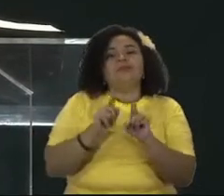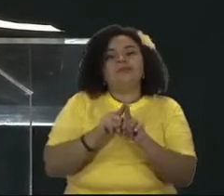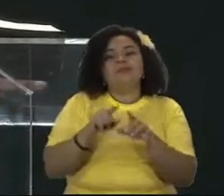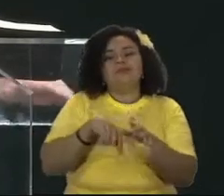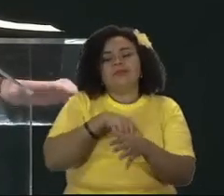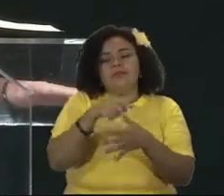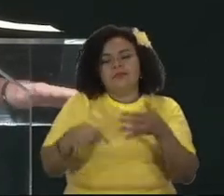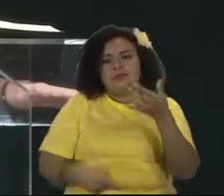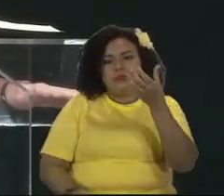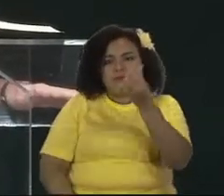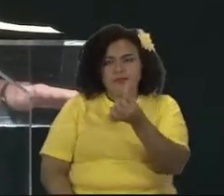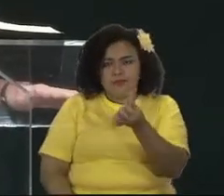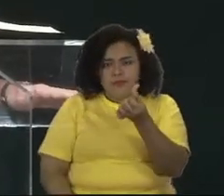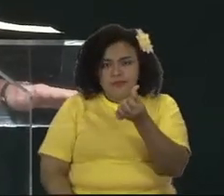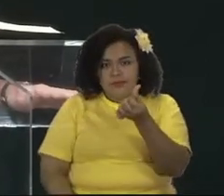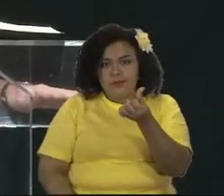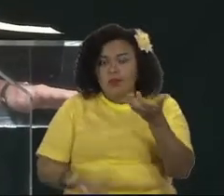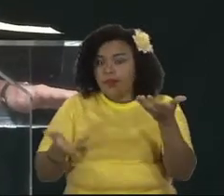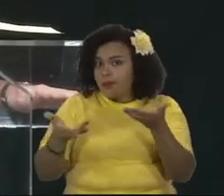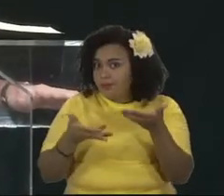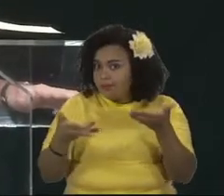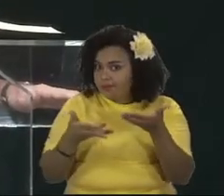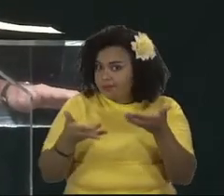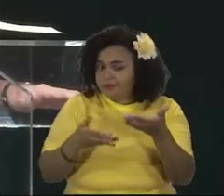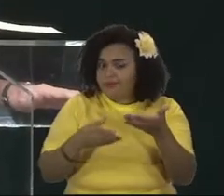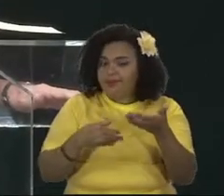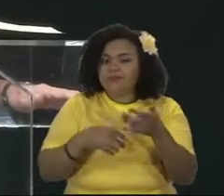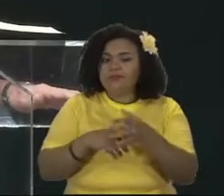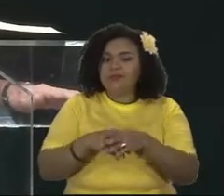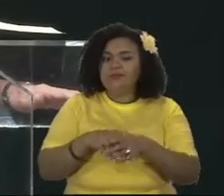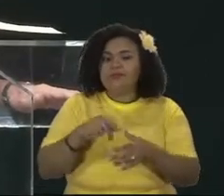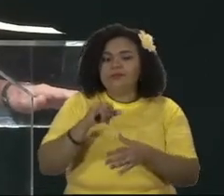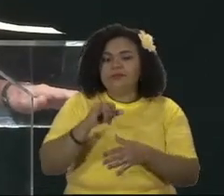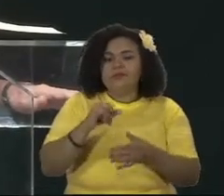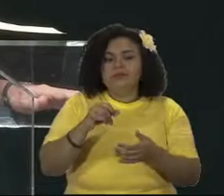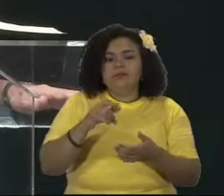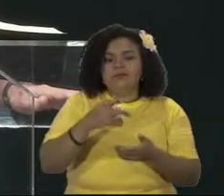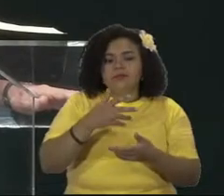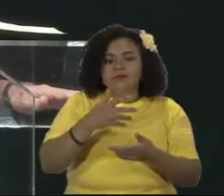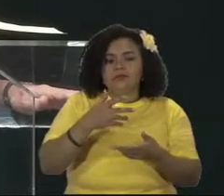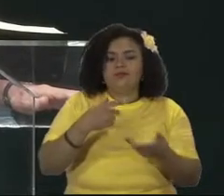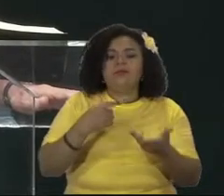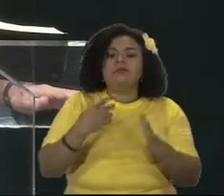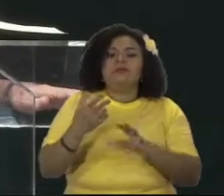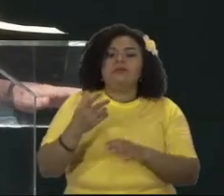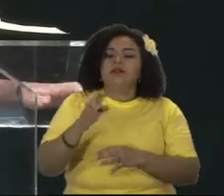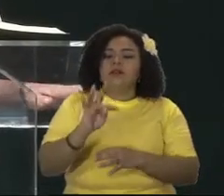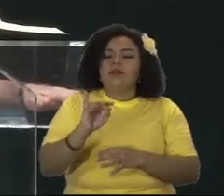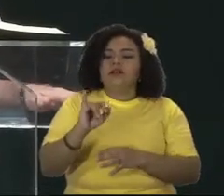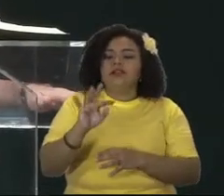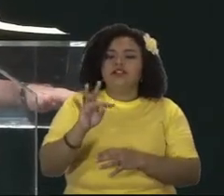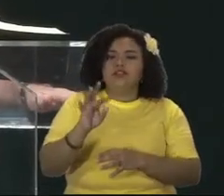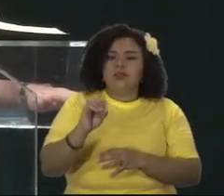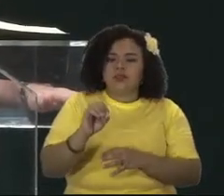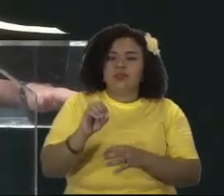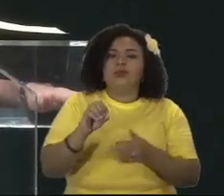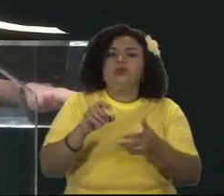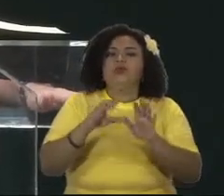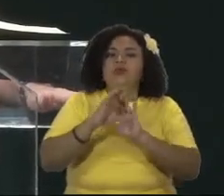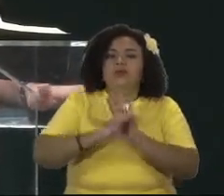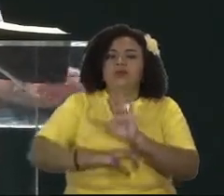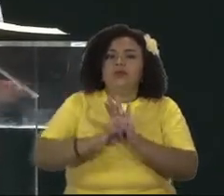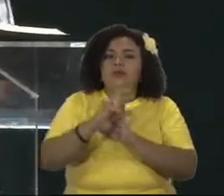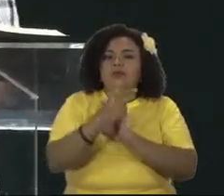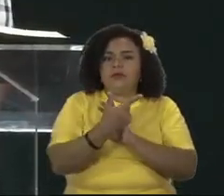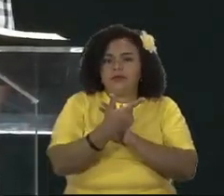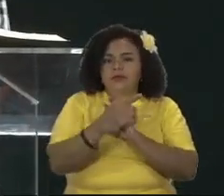number 6, another element of our DNA. It was Titus 2:10, the